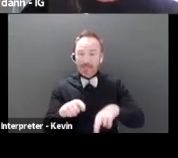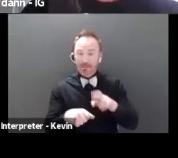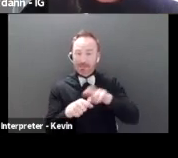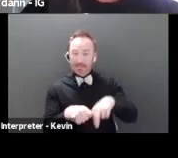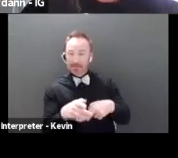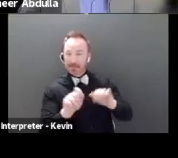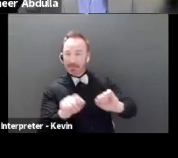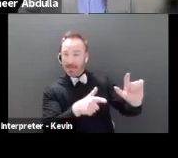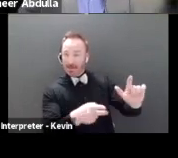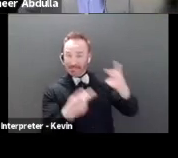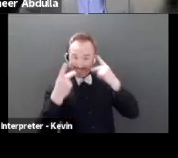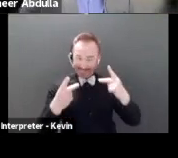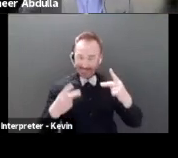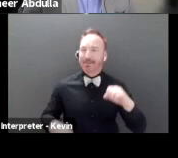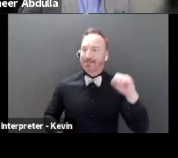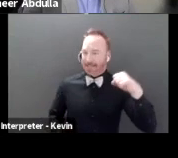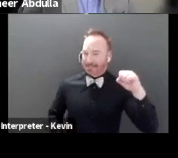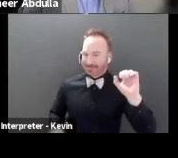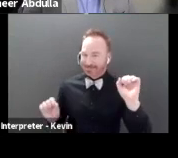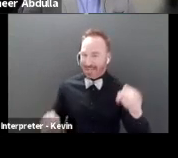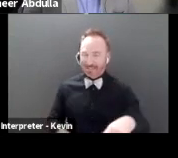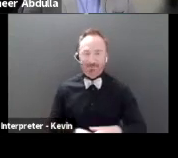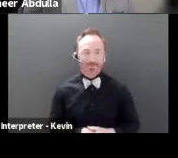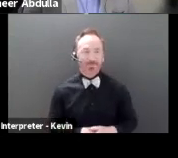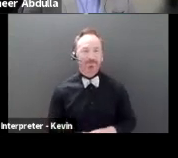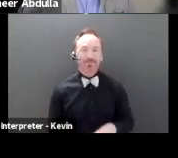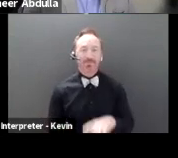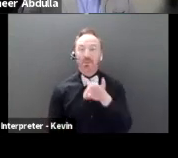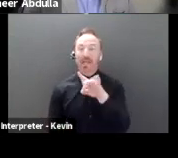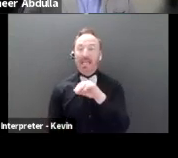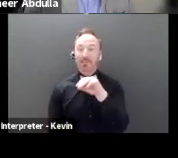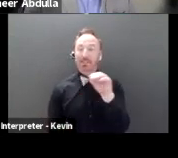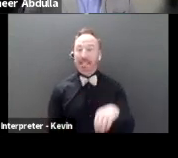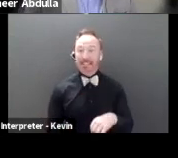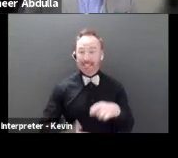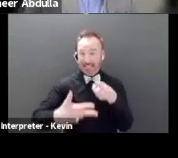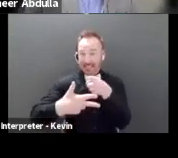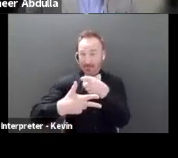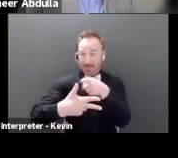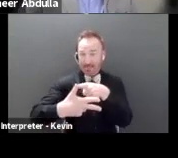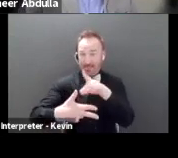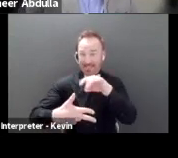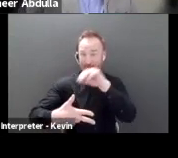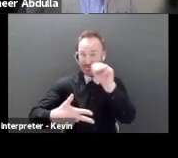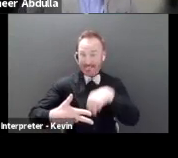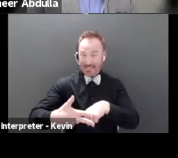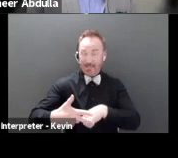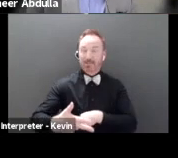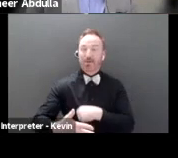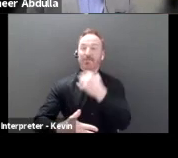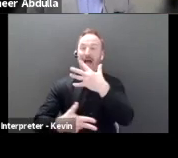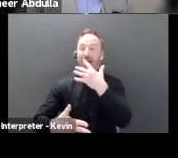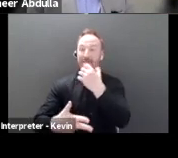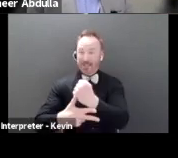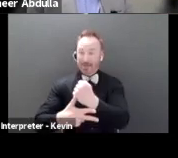them? Yes, I can. So we've got 80% of folks think the first answer is correct. So 5 years at $40,000 salary. We have